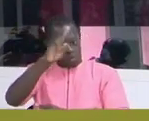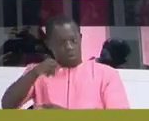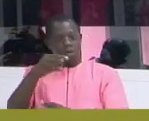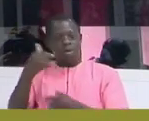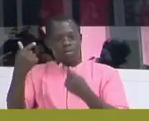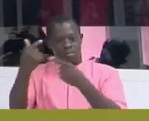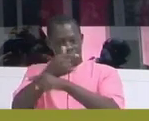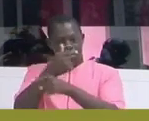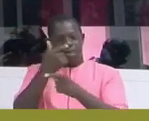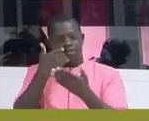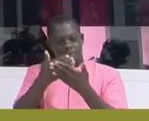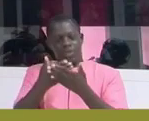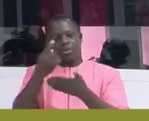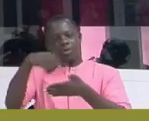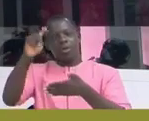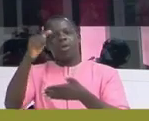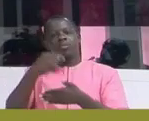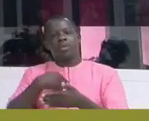if I'm wrong